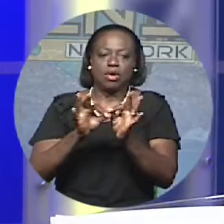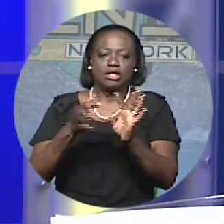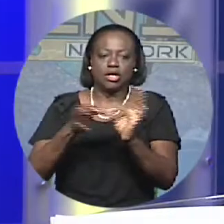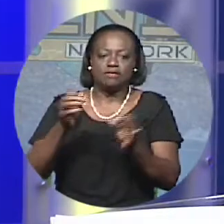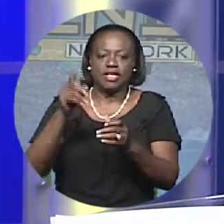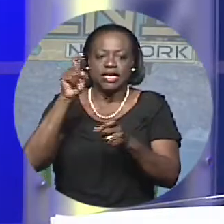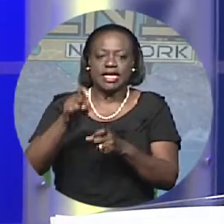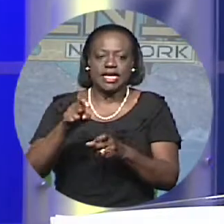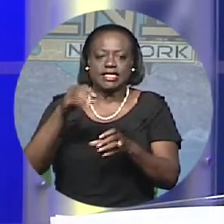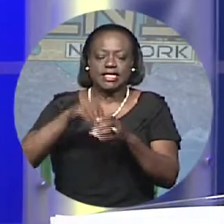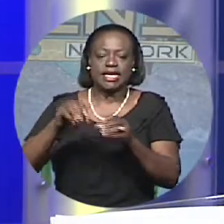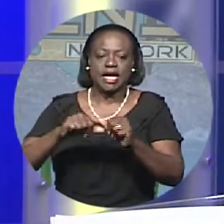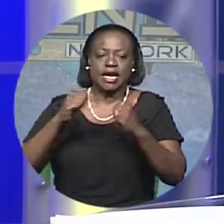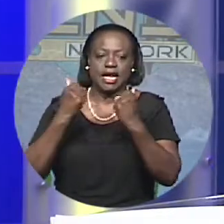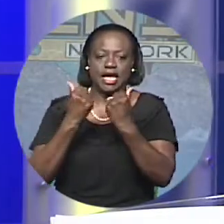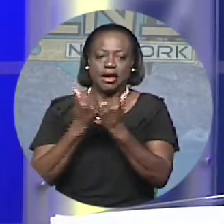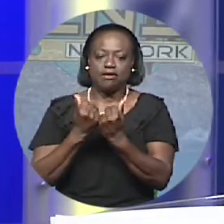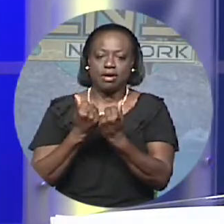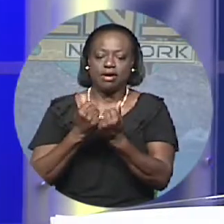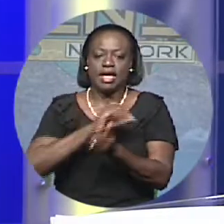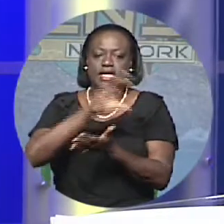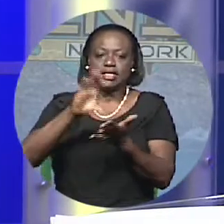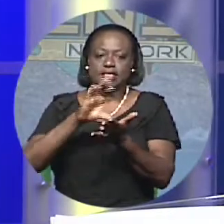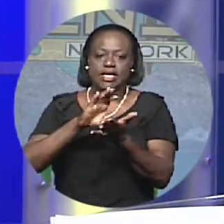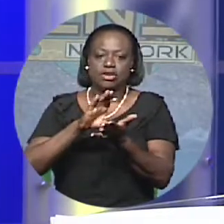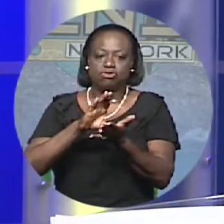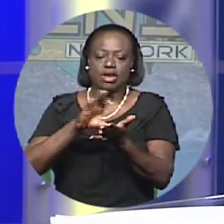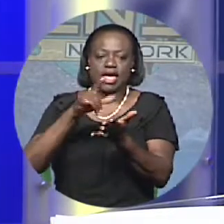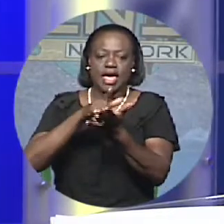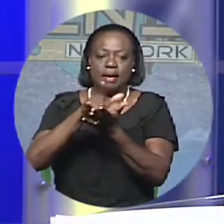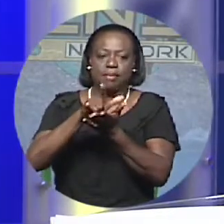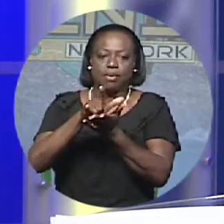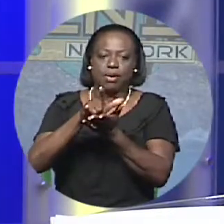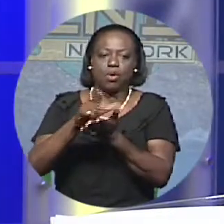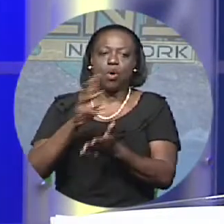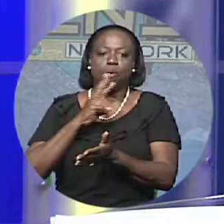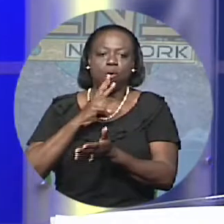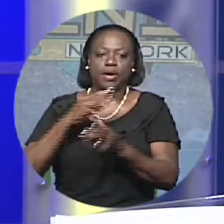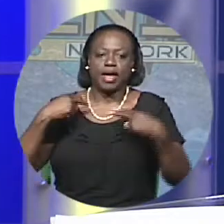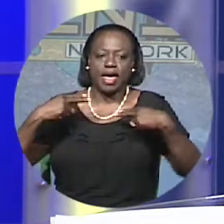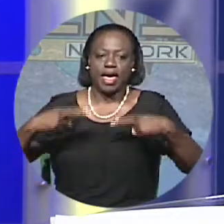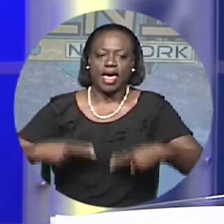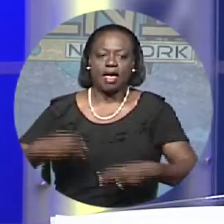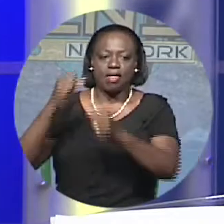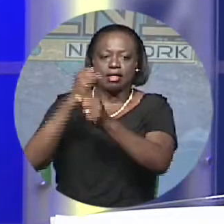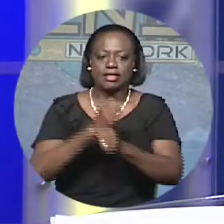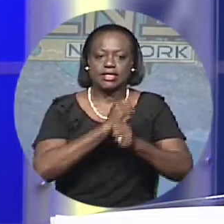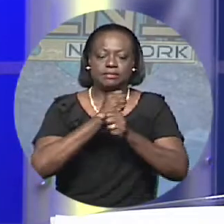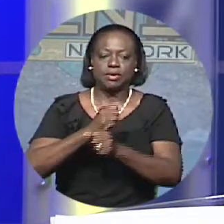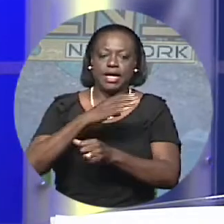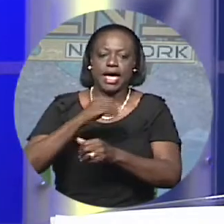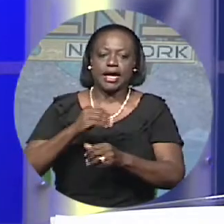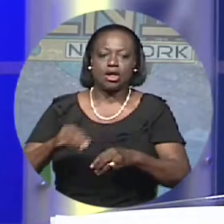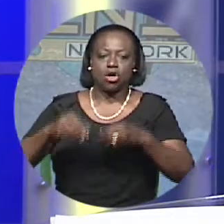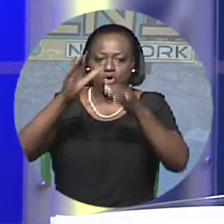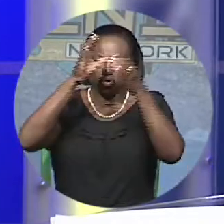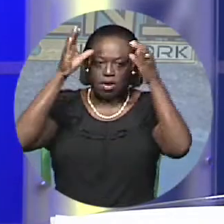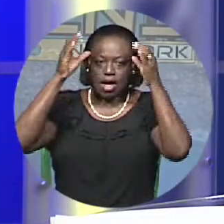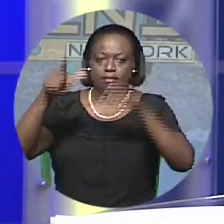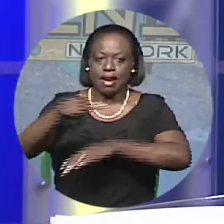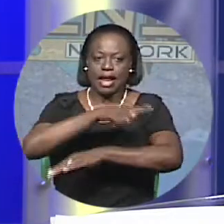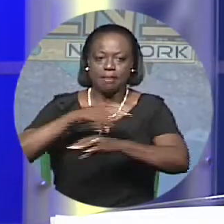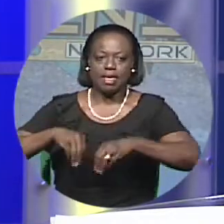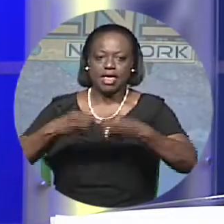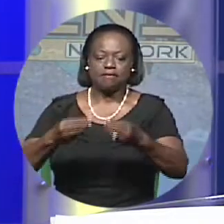constituency, including a centrally located airport, potable water, health and sporting facilities, and asked that Crown land be granted to residents.